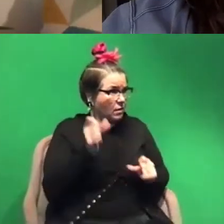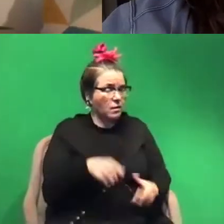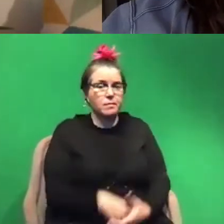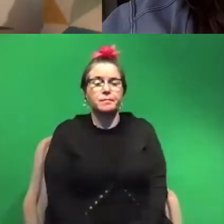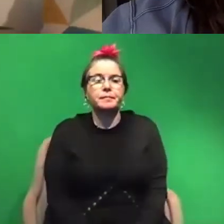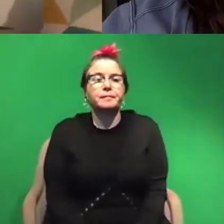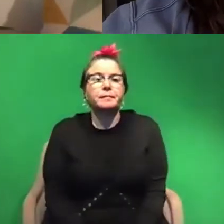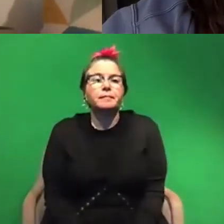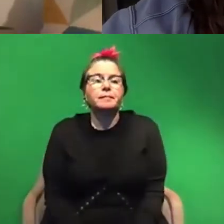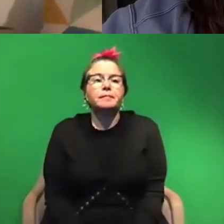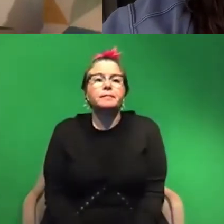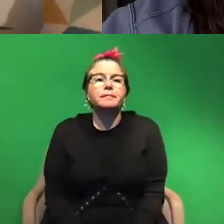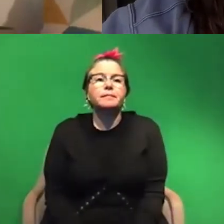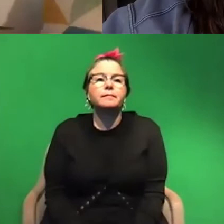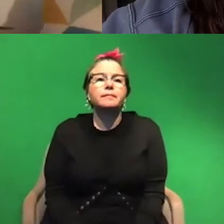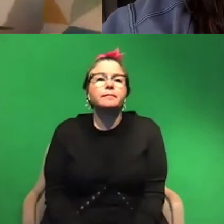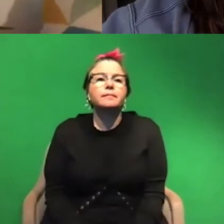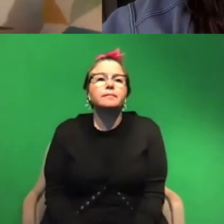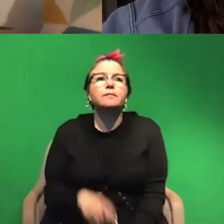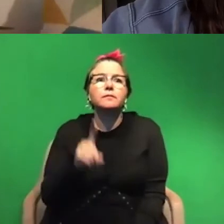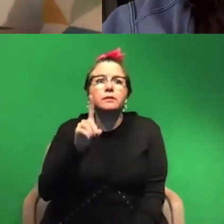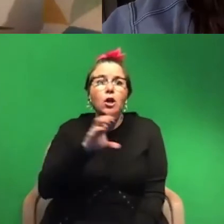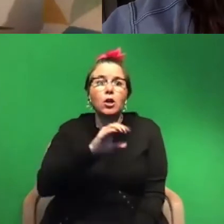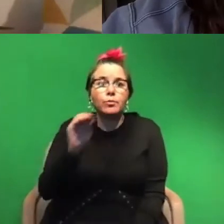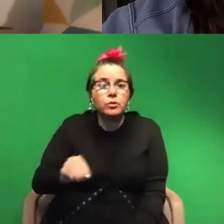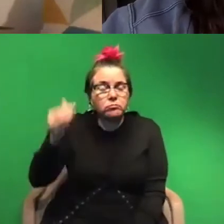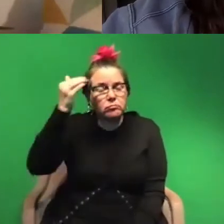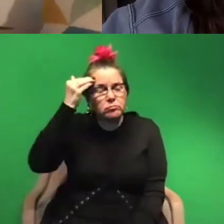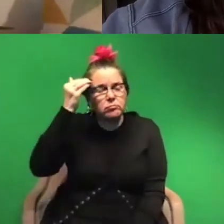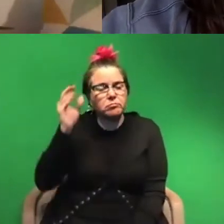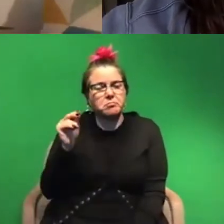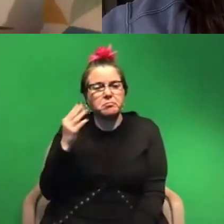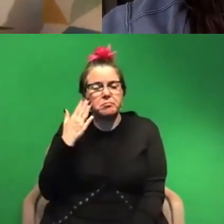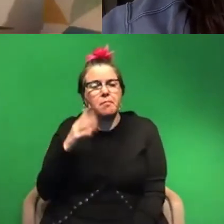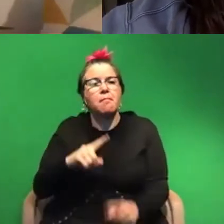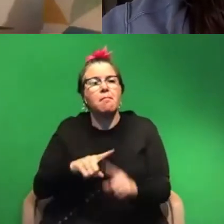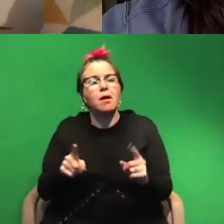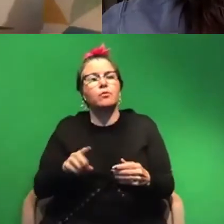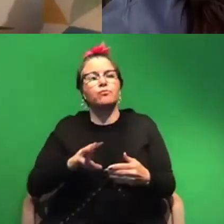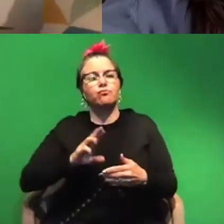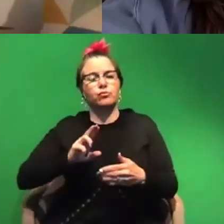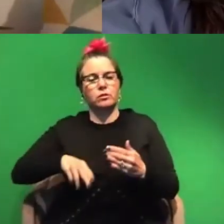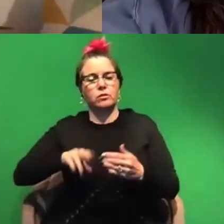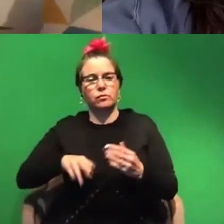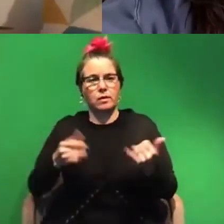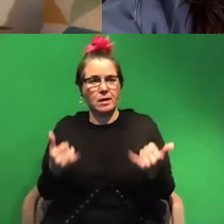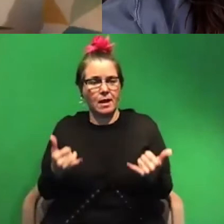So I would say we don't like 100% know, but a lot of the results right now that are